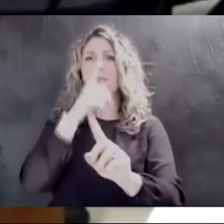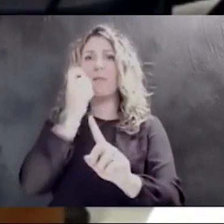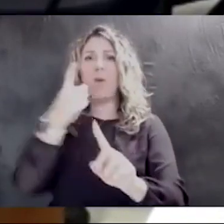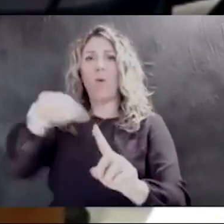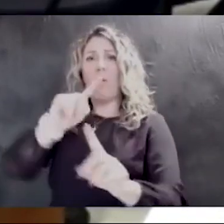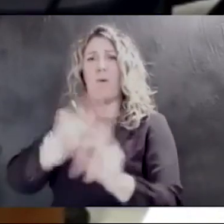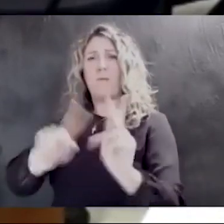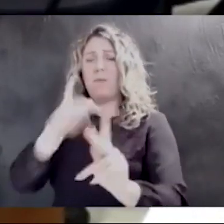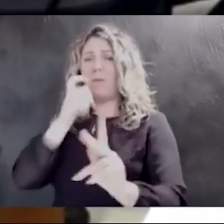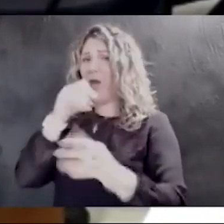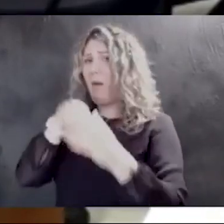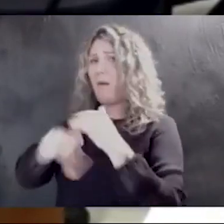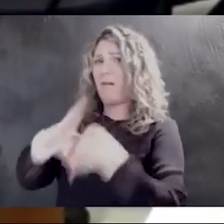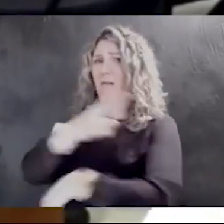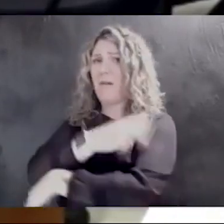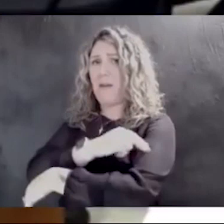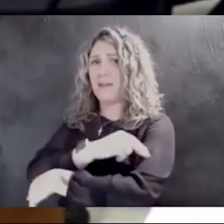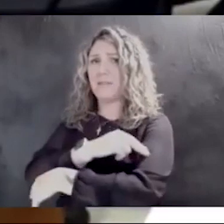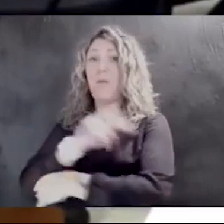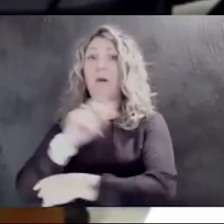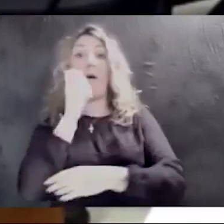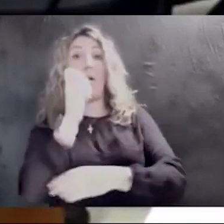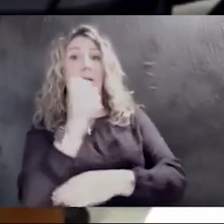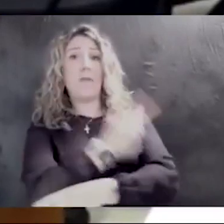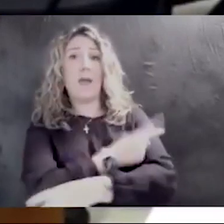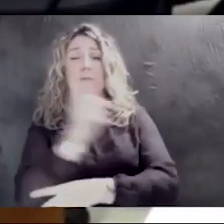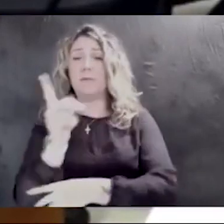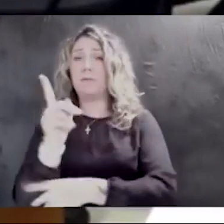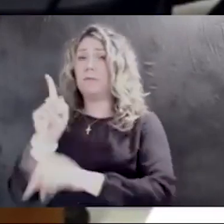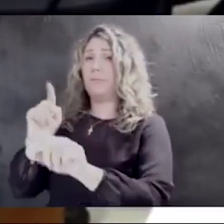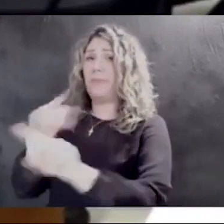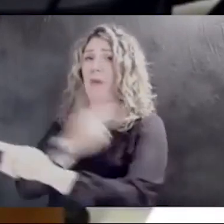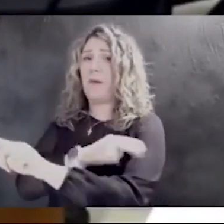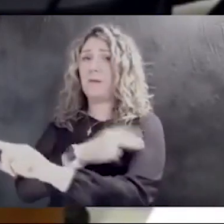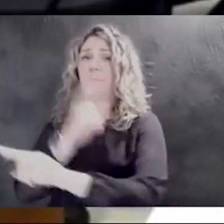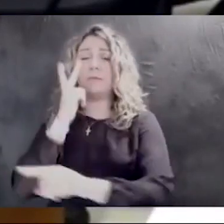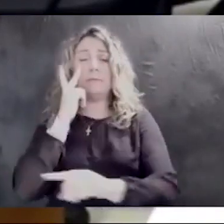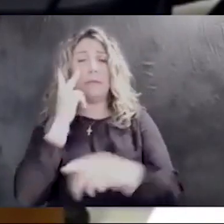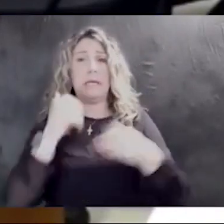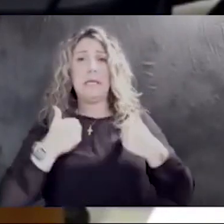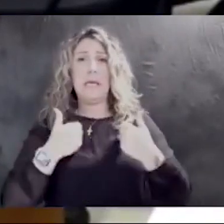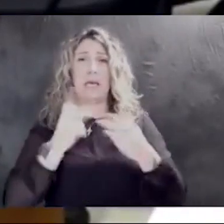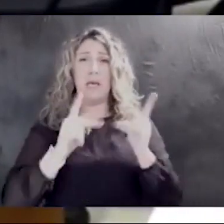the hospital. And we also are seeing a younger age group. So we've got folks in their